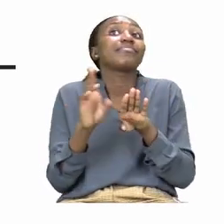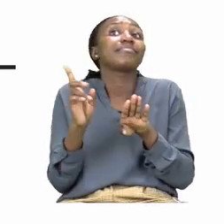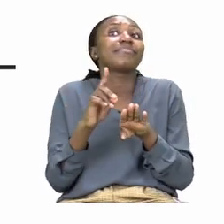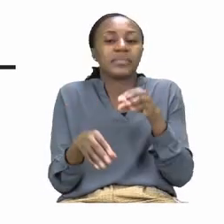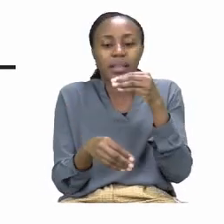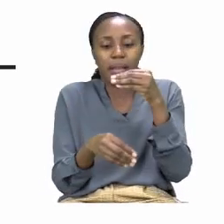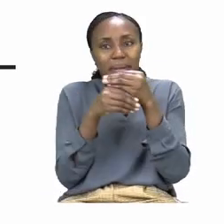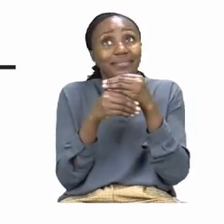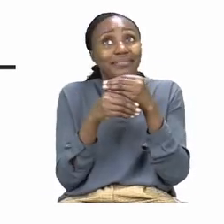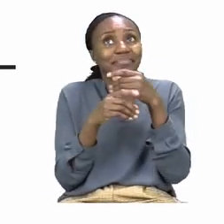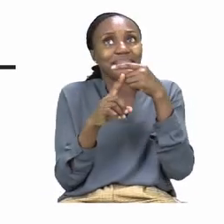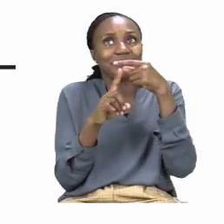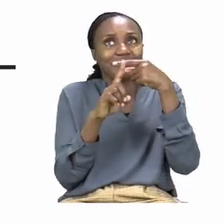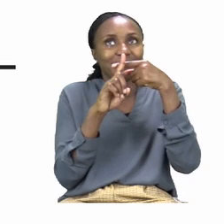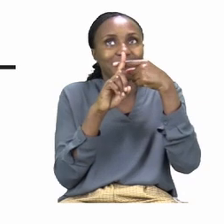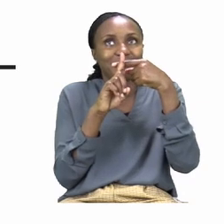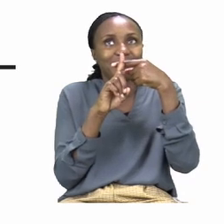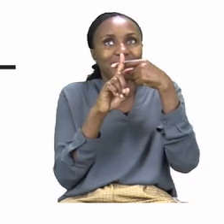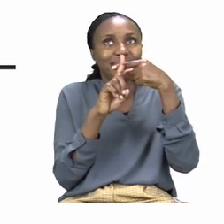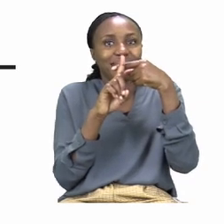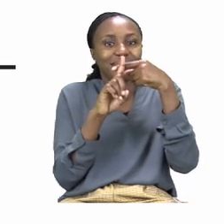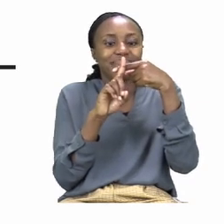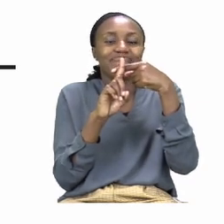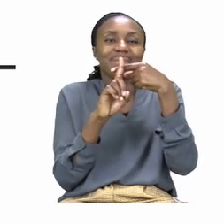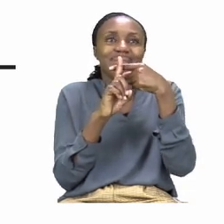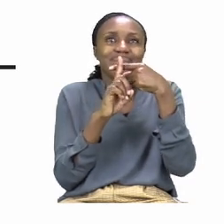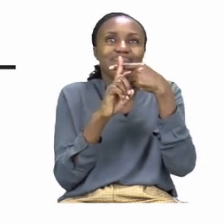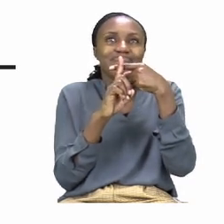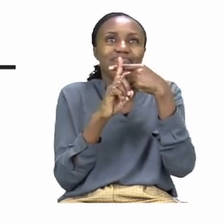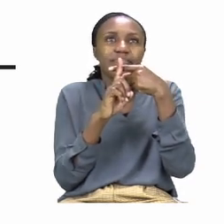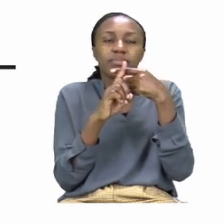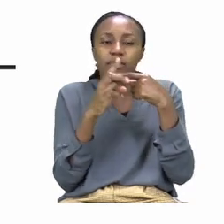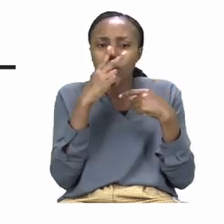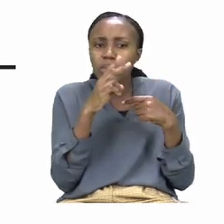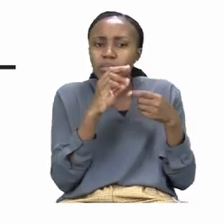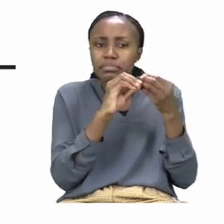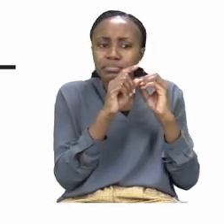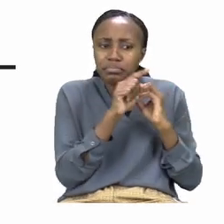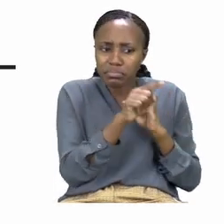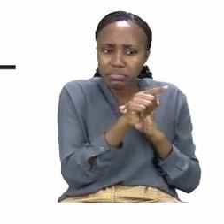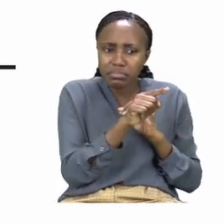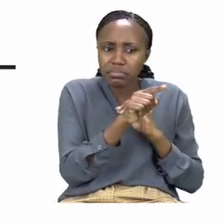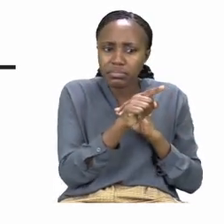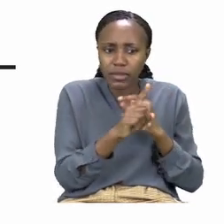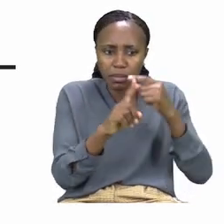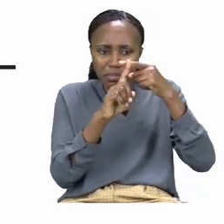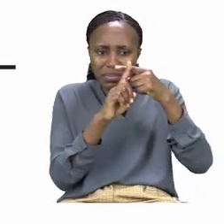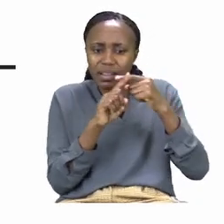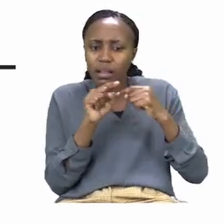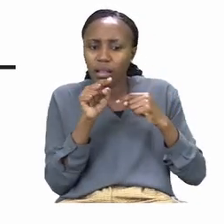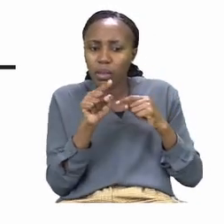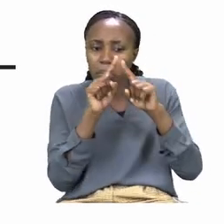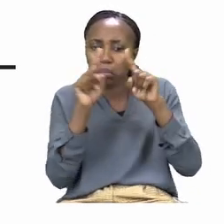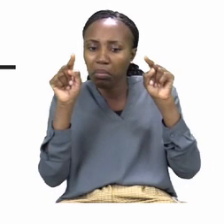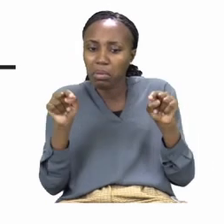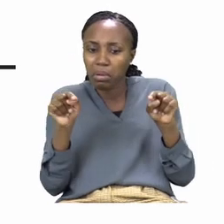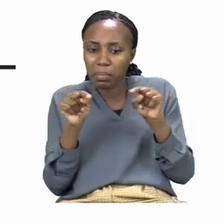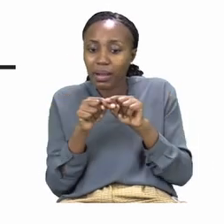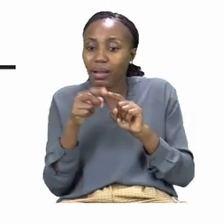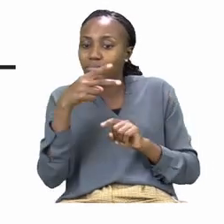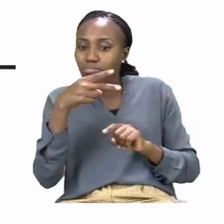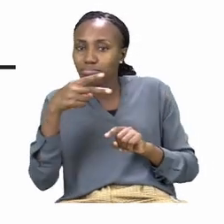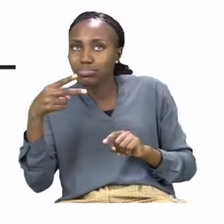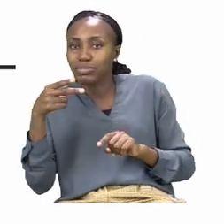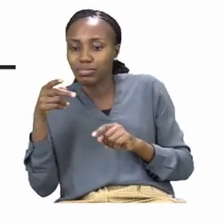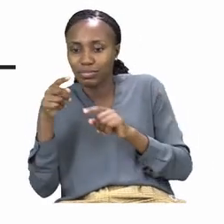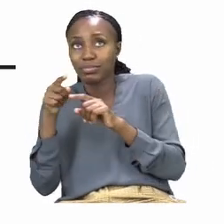So you will see that there's the first number and then you plus a blank space and then